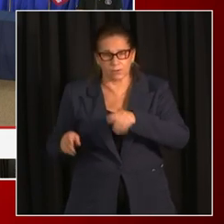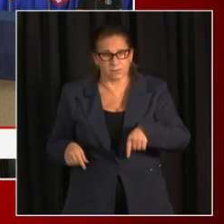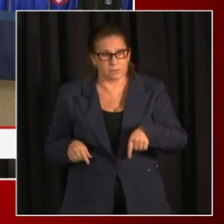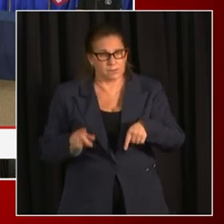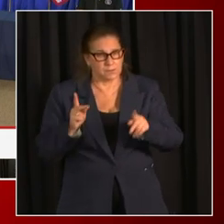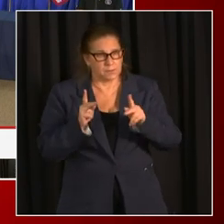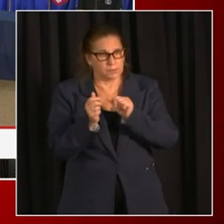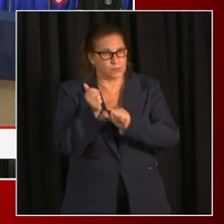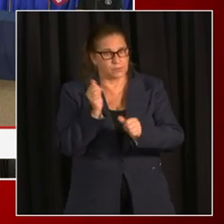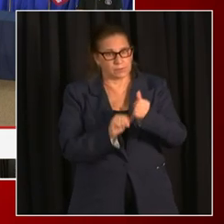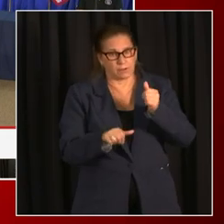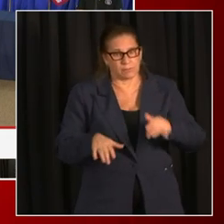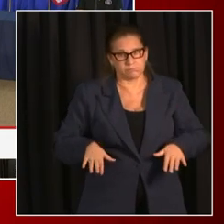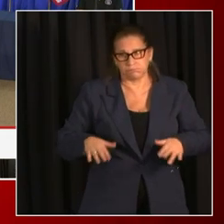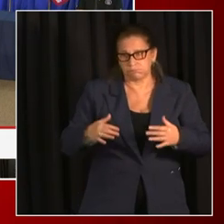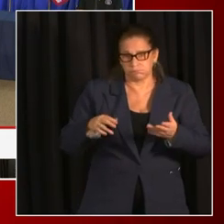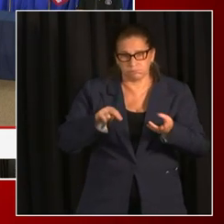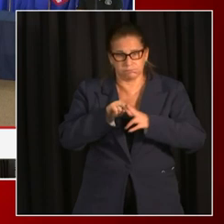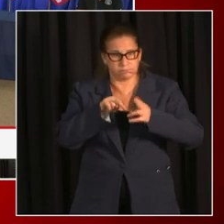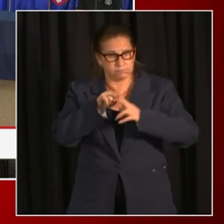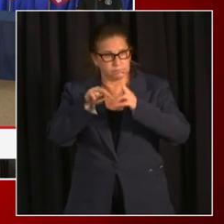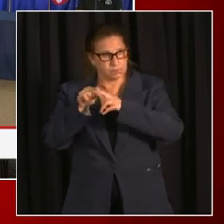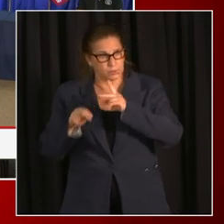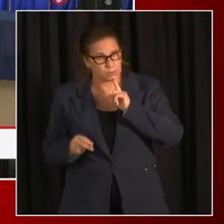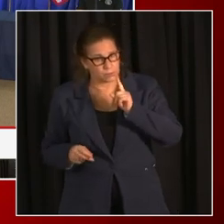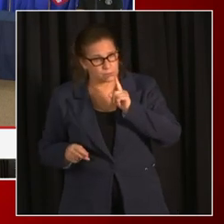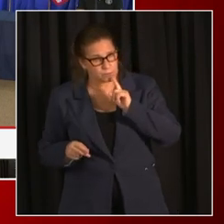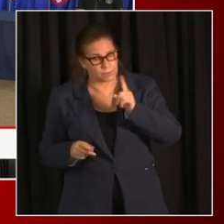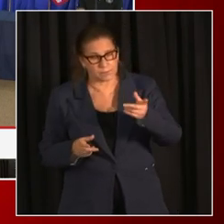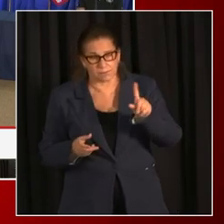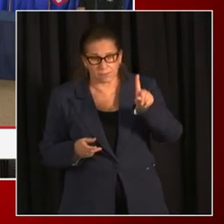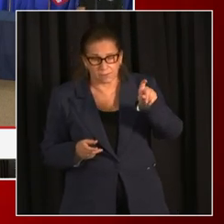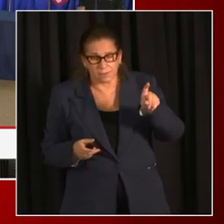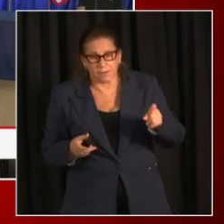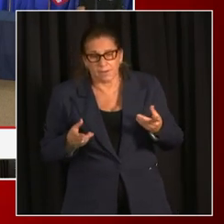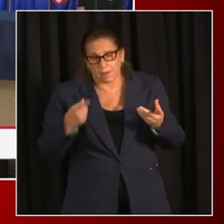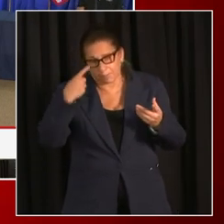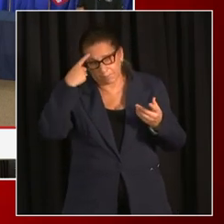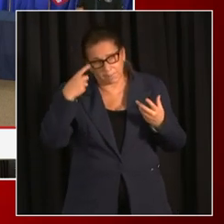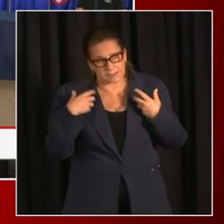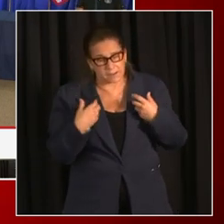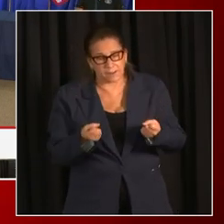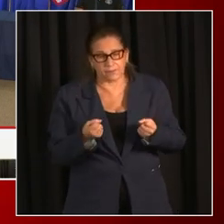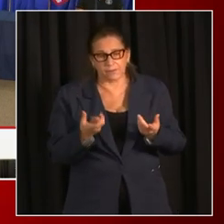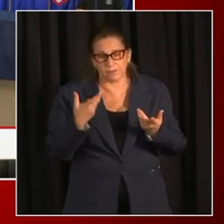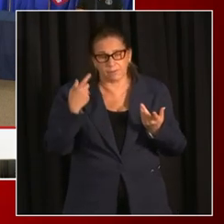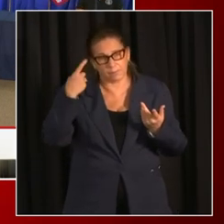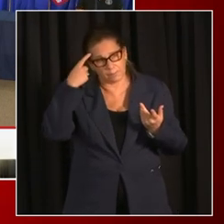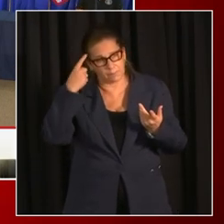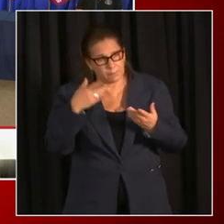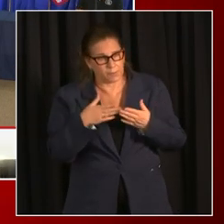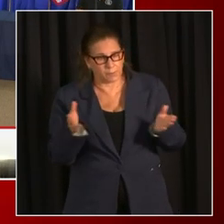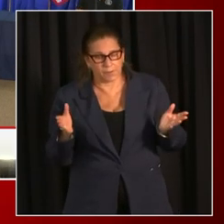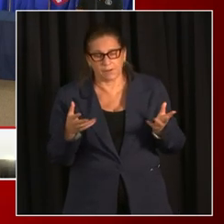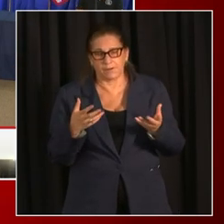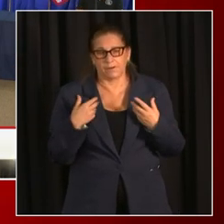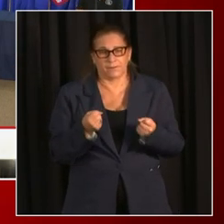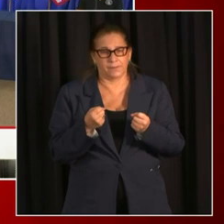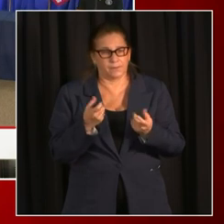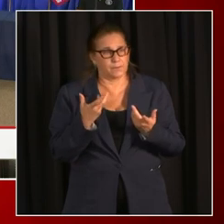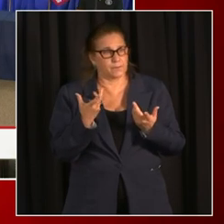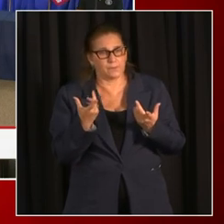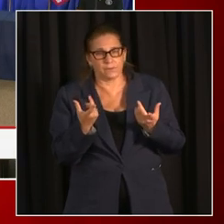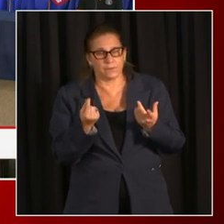Health have in terms of helping people who may be in that state because of COVID-19?